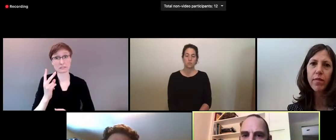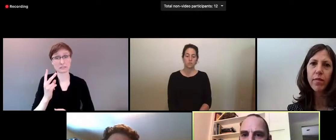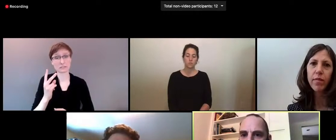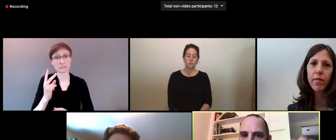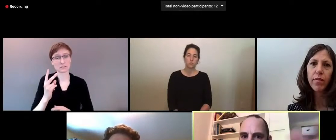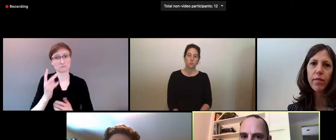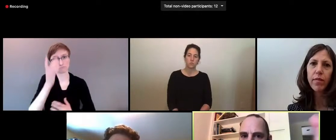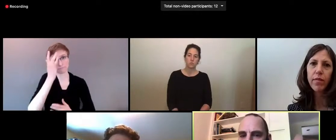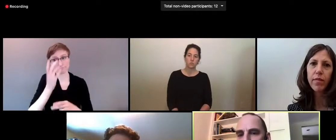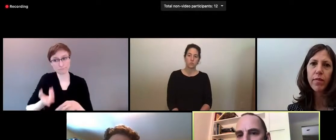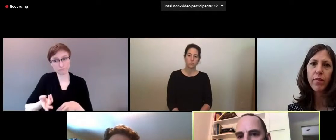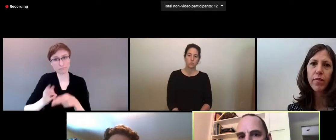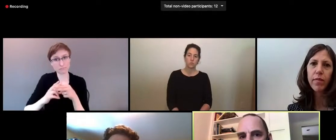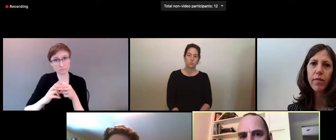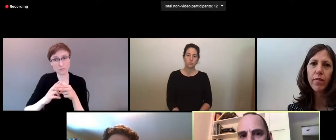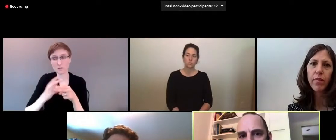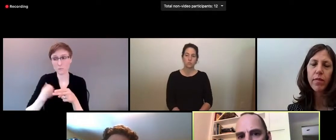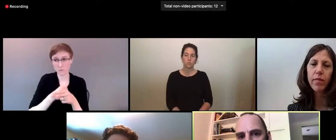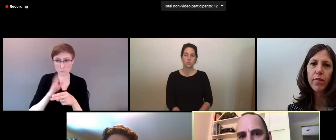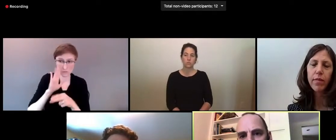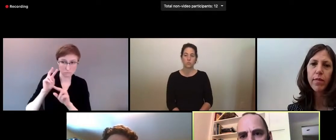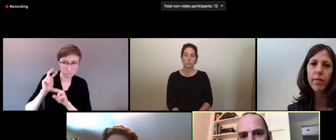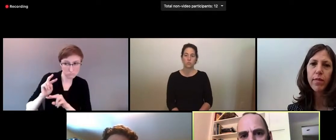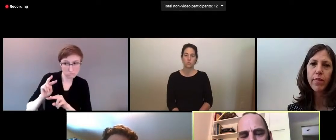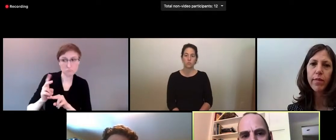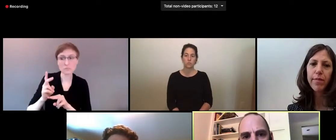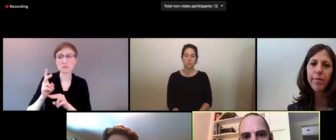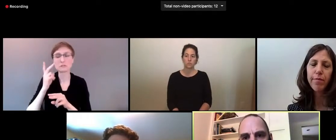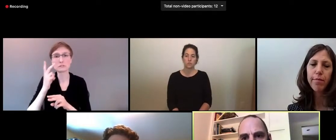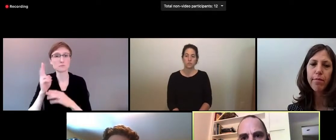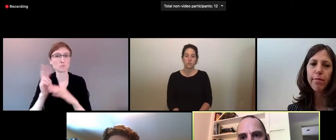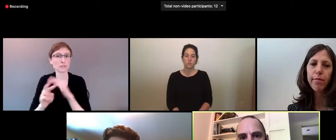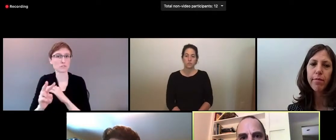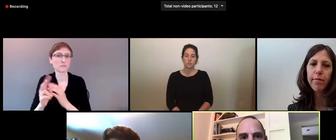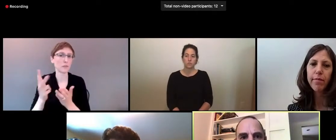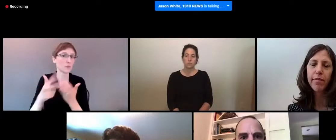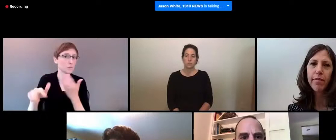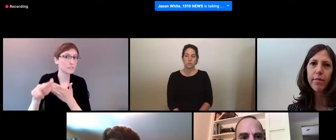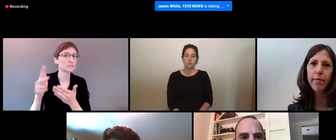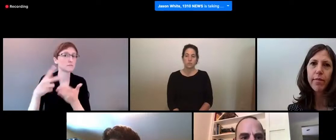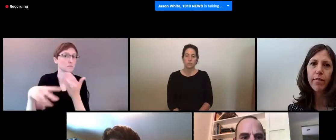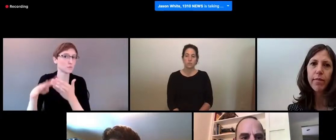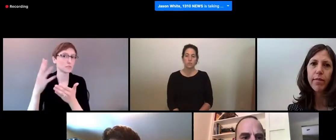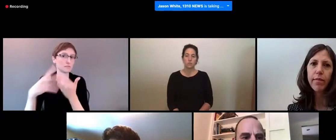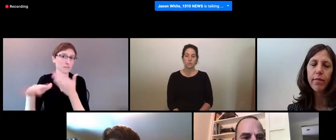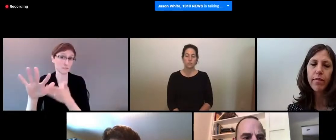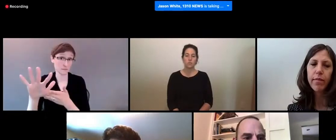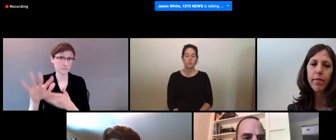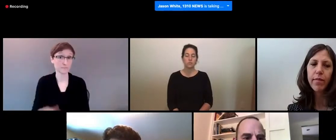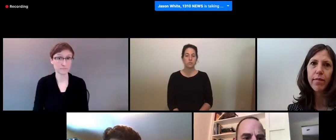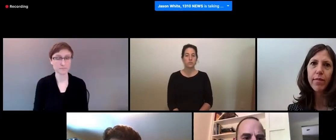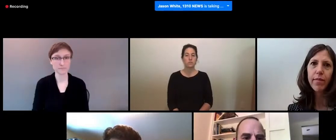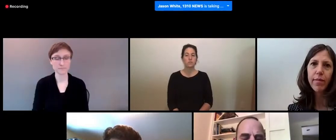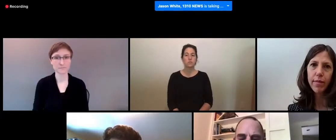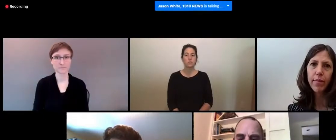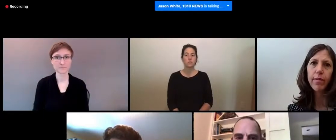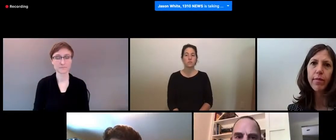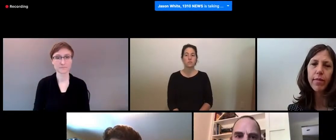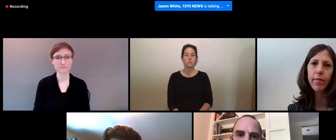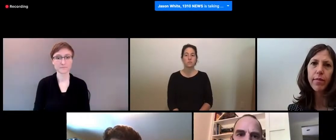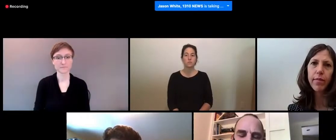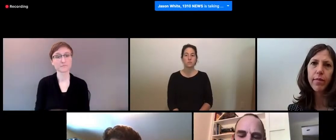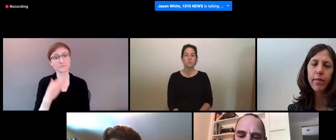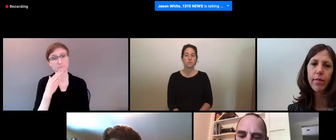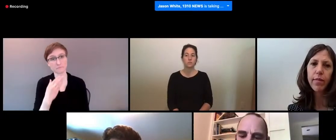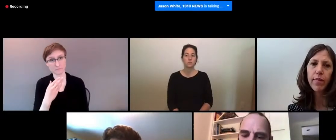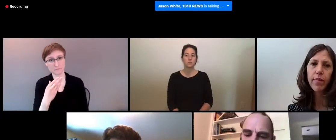all the metrics and seeing what they look like 3, 4, 5 weeks ahead of time. Thank you, both of you. That was helpful. My follow-up